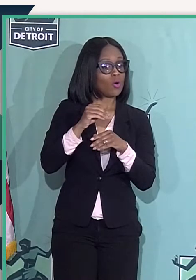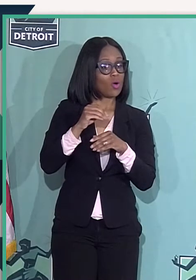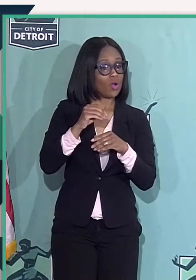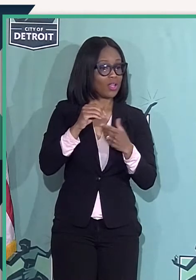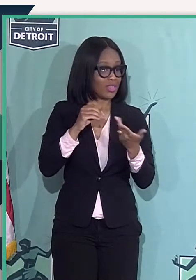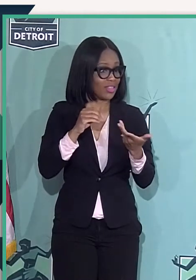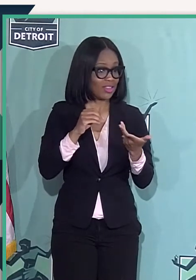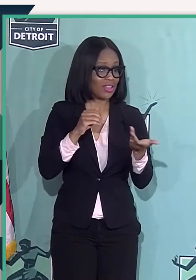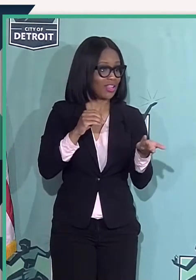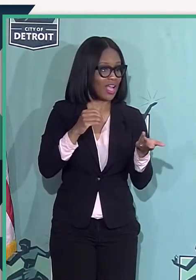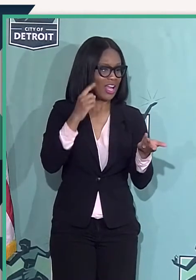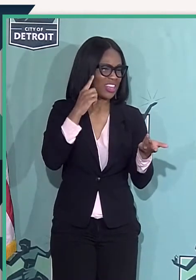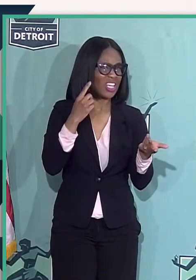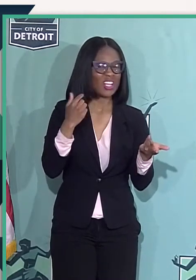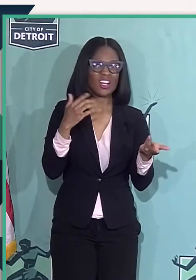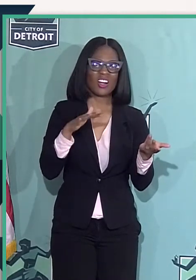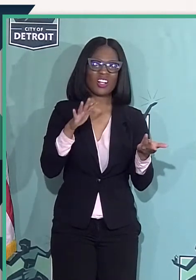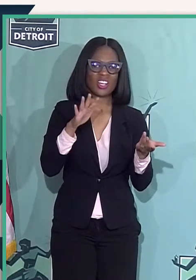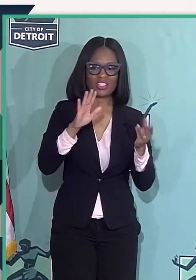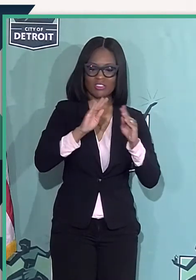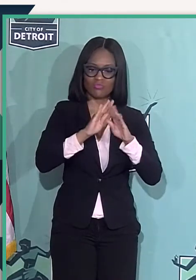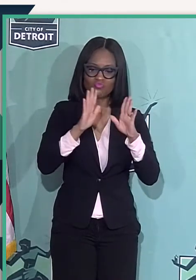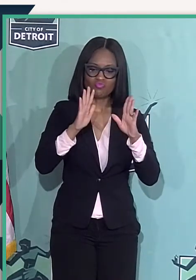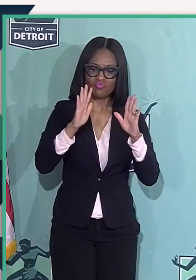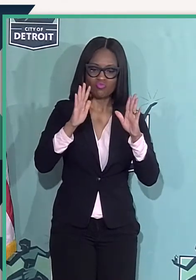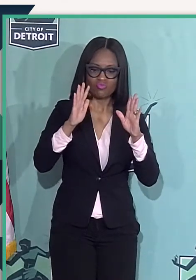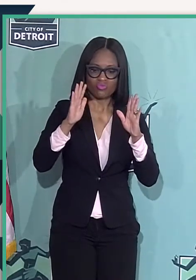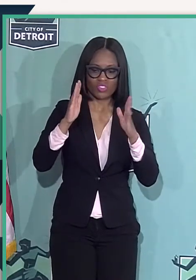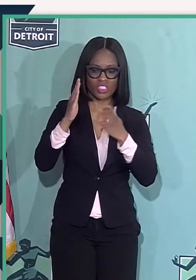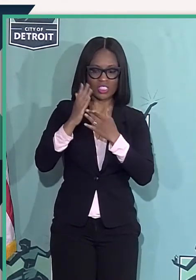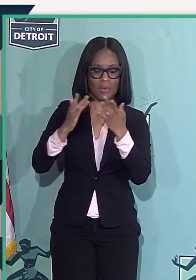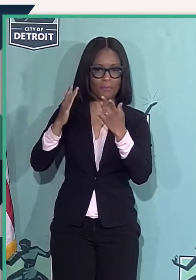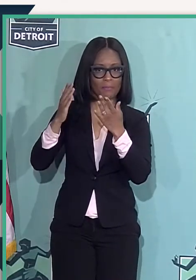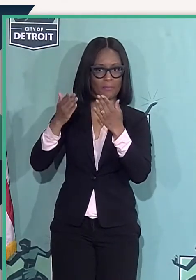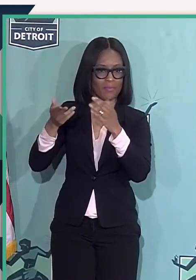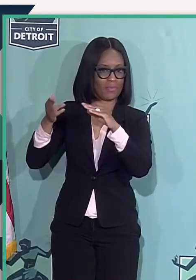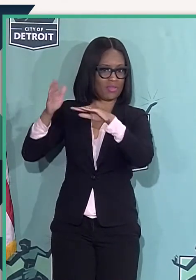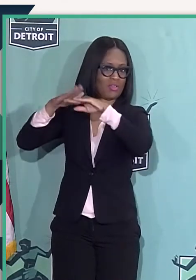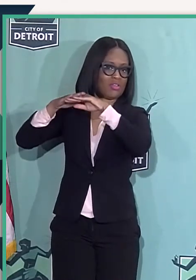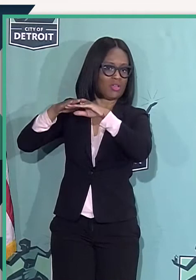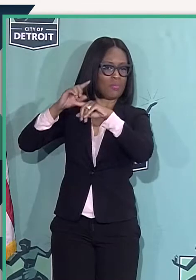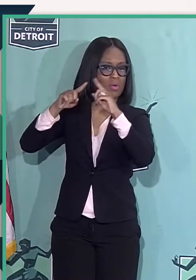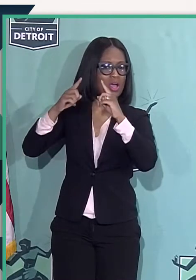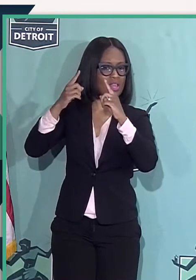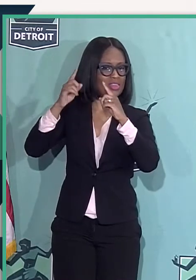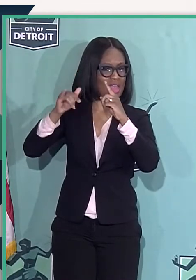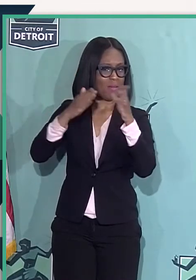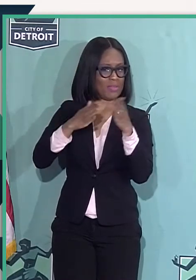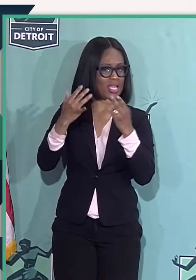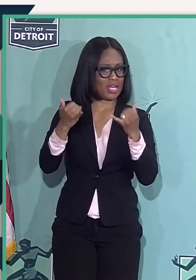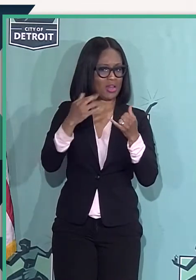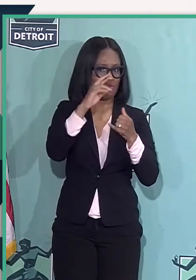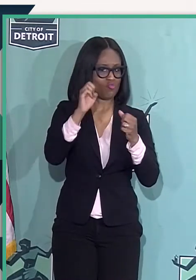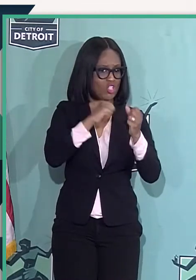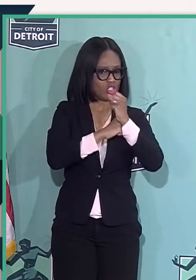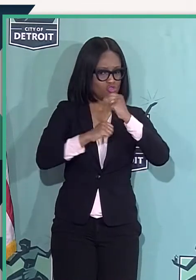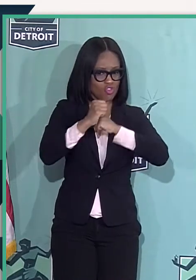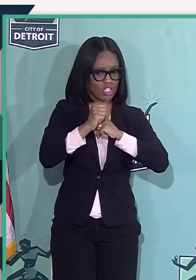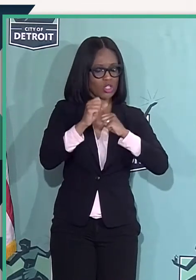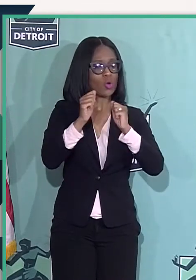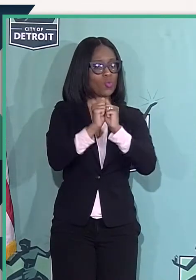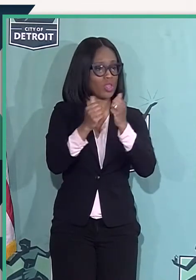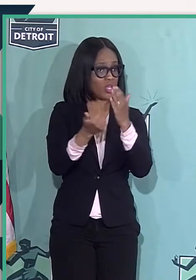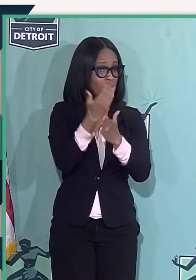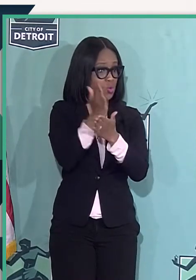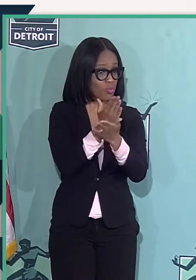which, I think there were obviously legitimate issues raised. I think it's been restructured, and I think now that we're through the budget, council